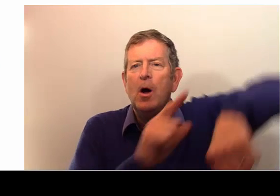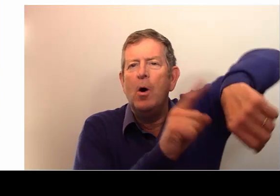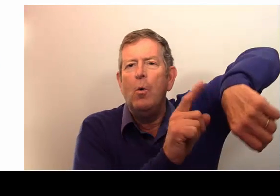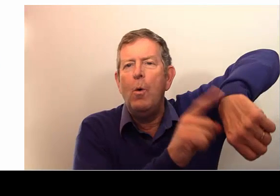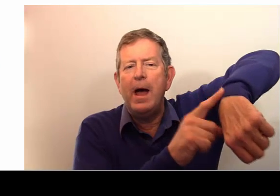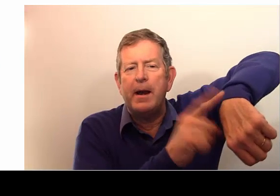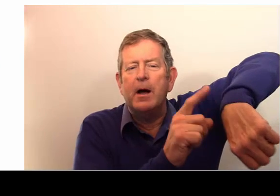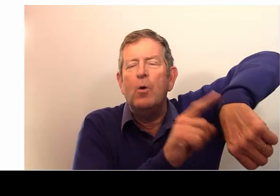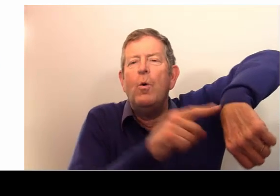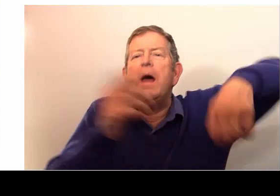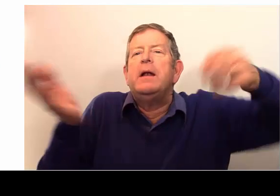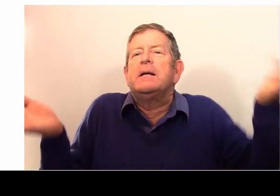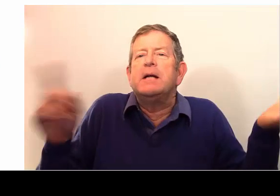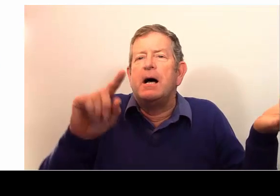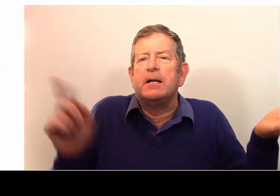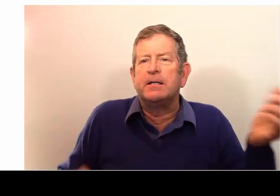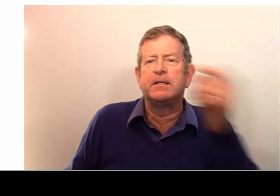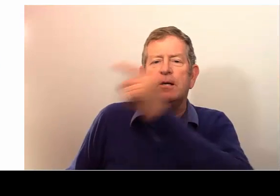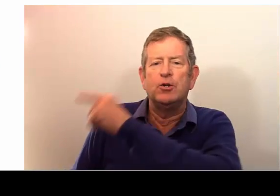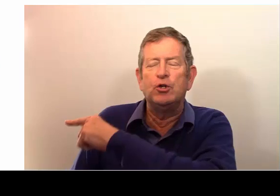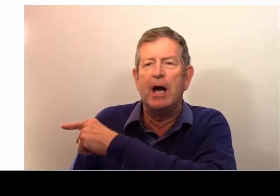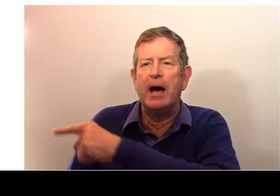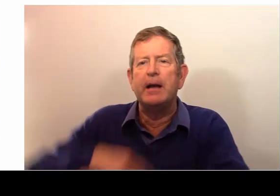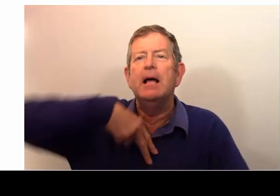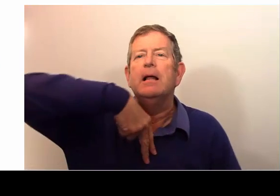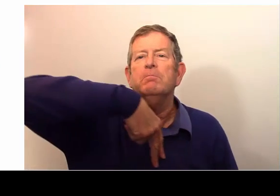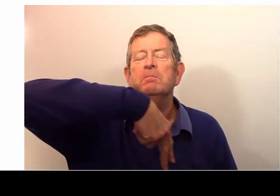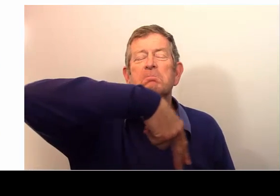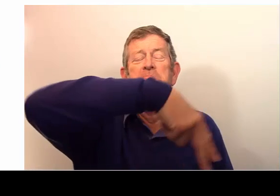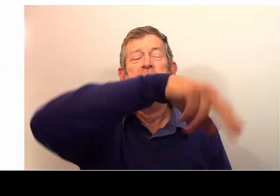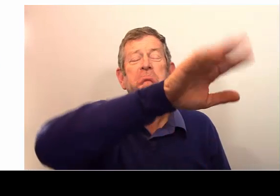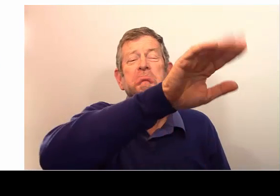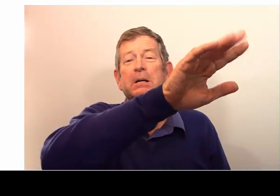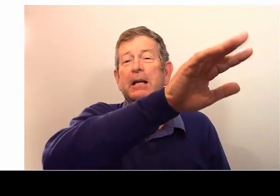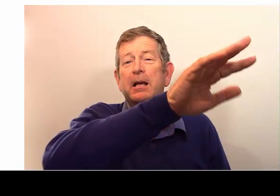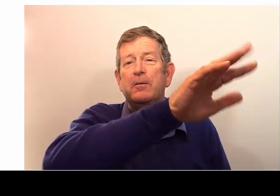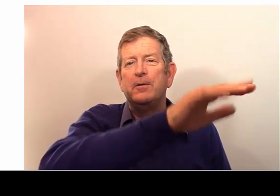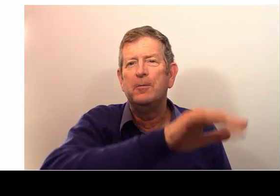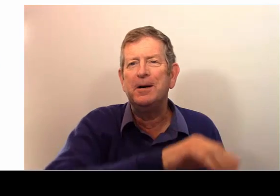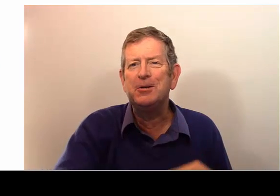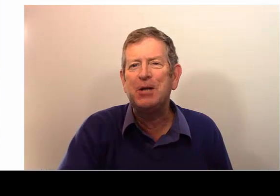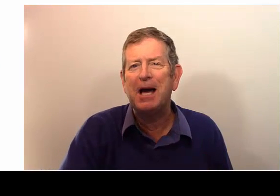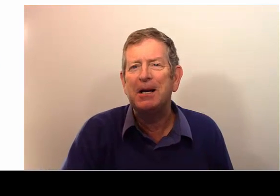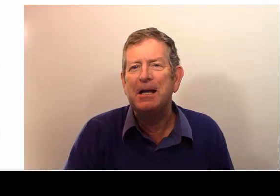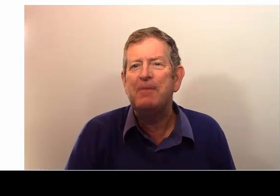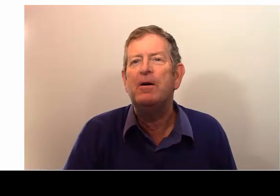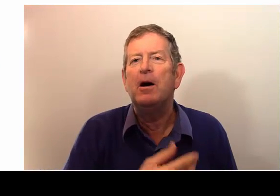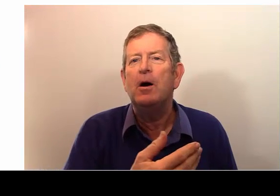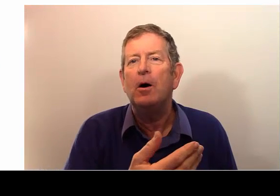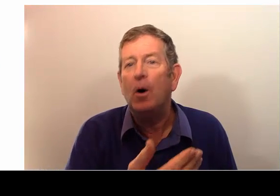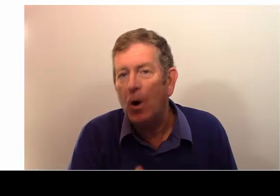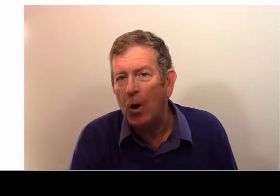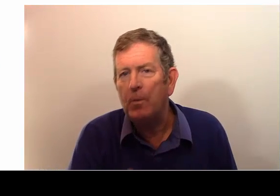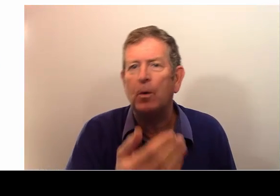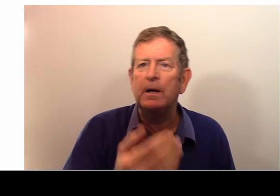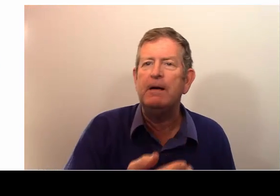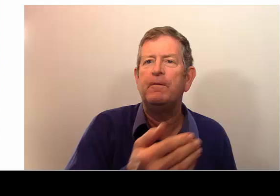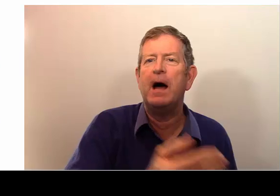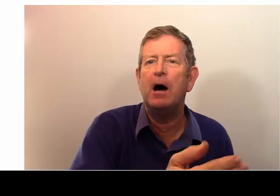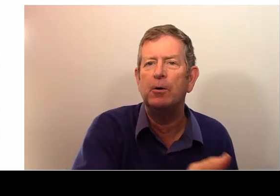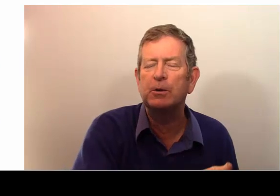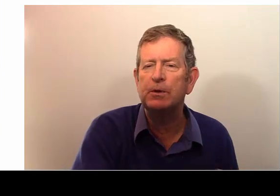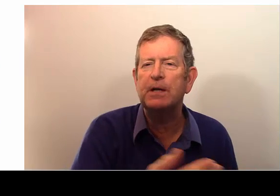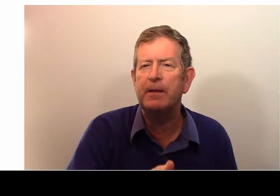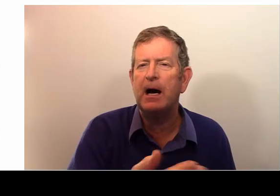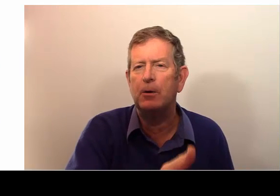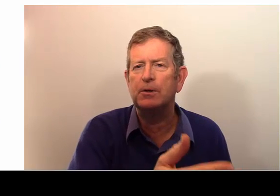Okay, when does John leave? When does John leave home or leave